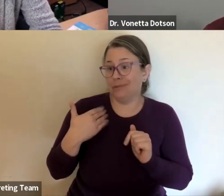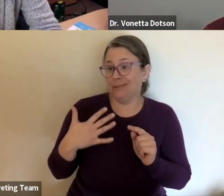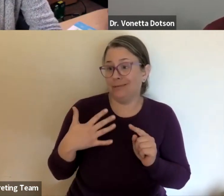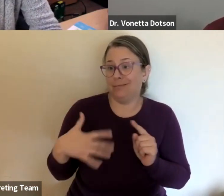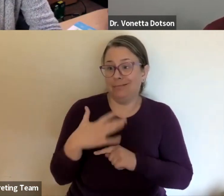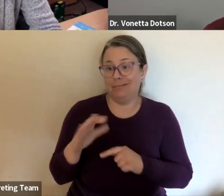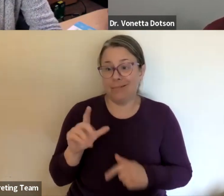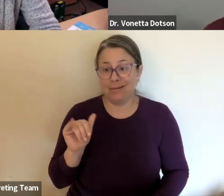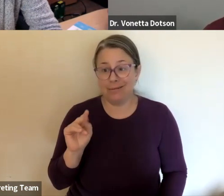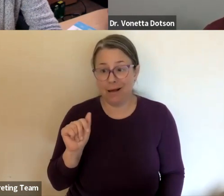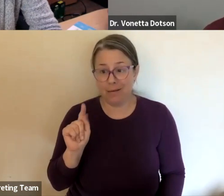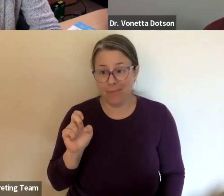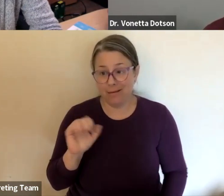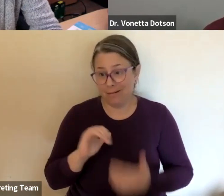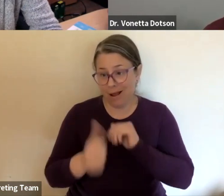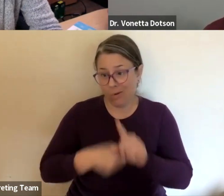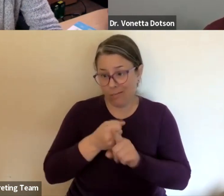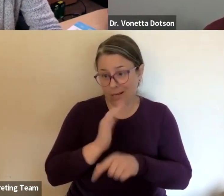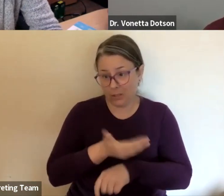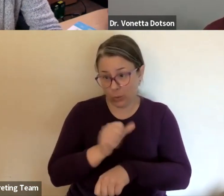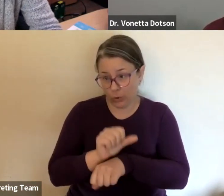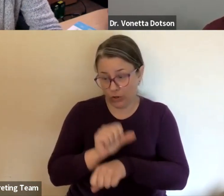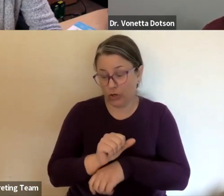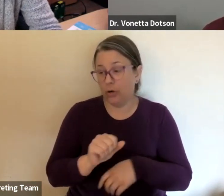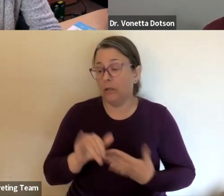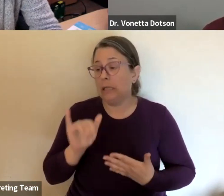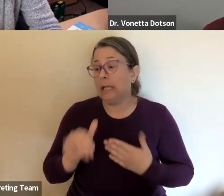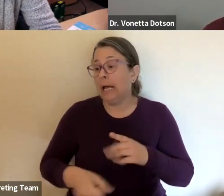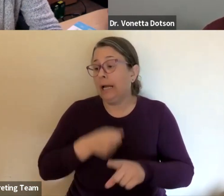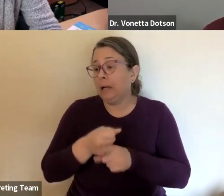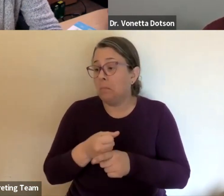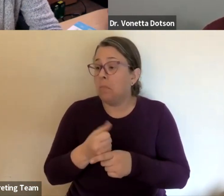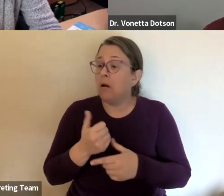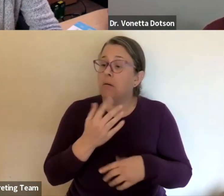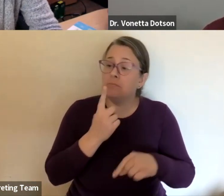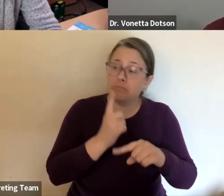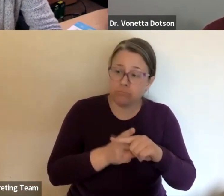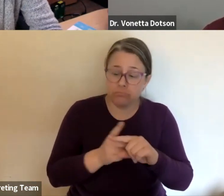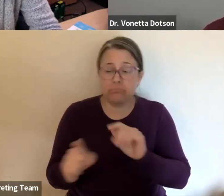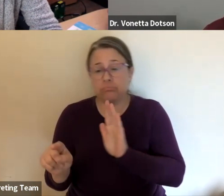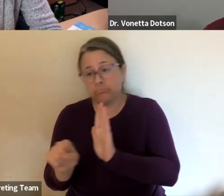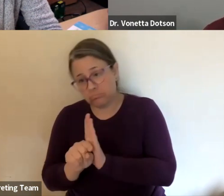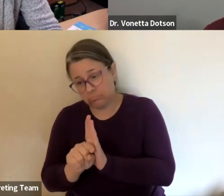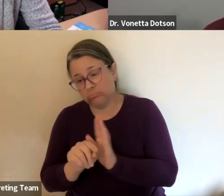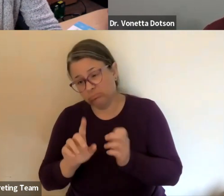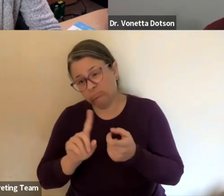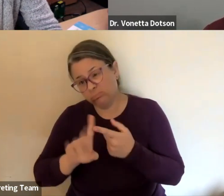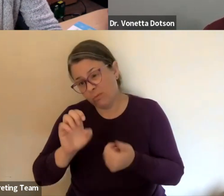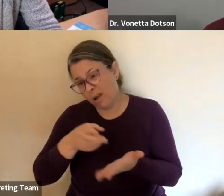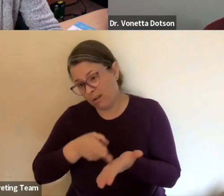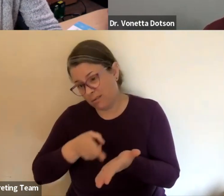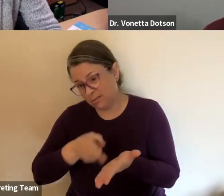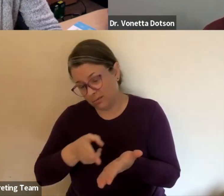to be honest. I appreciate that right now there is more of a focus